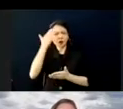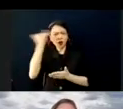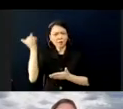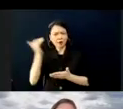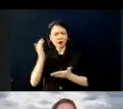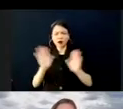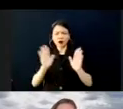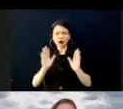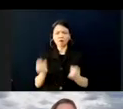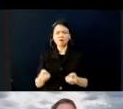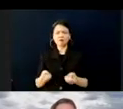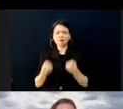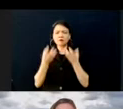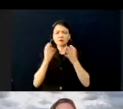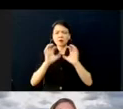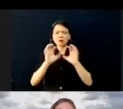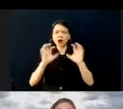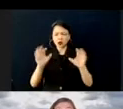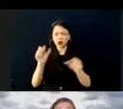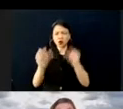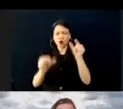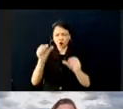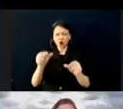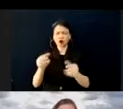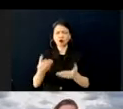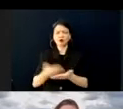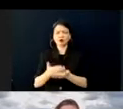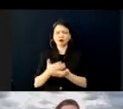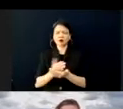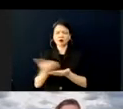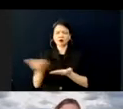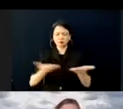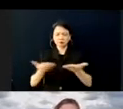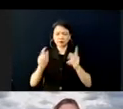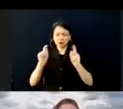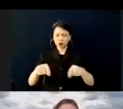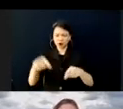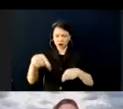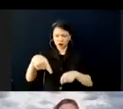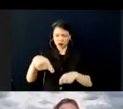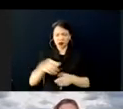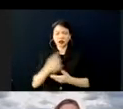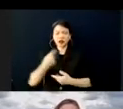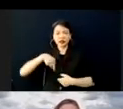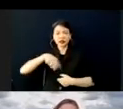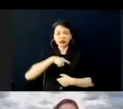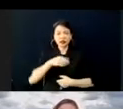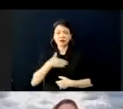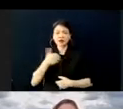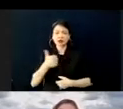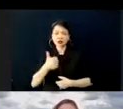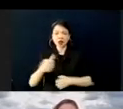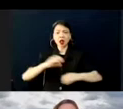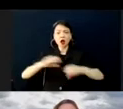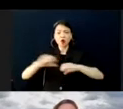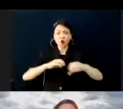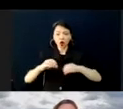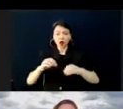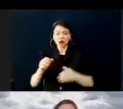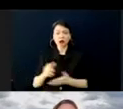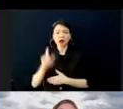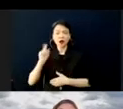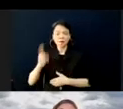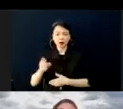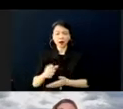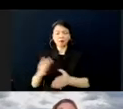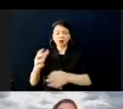thinking about why that might be and what we can do to get deeper financial inclusion, especially among lower income